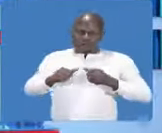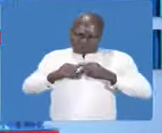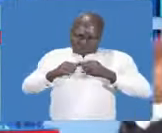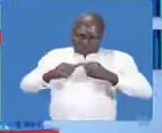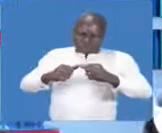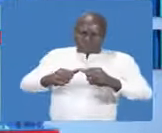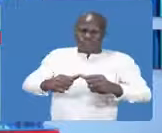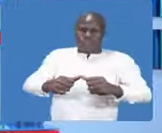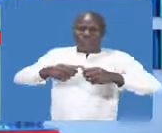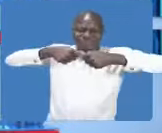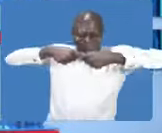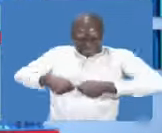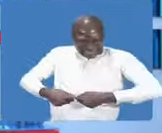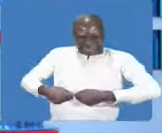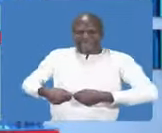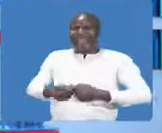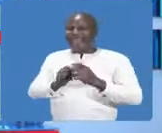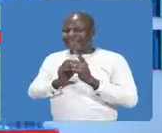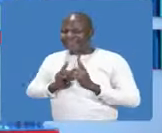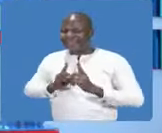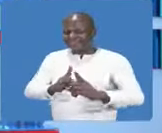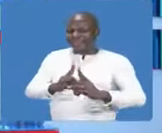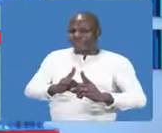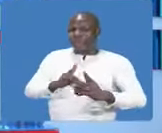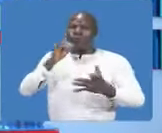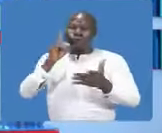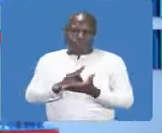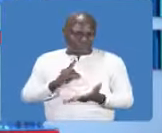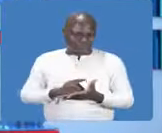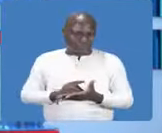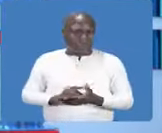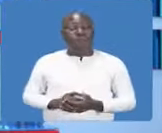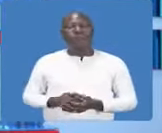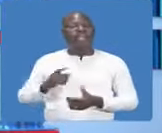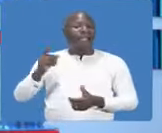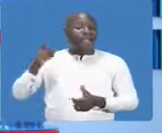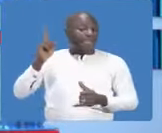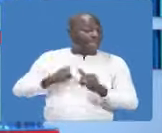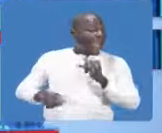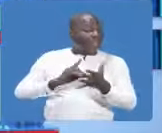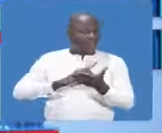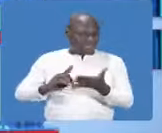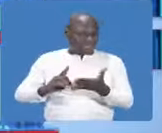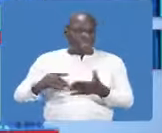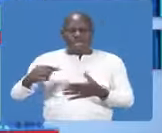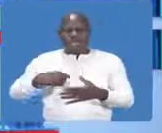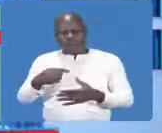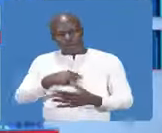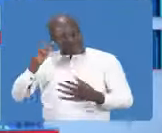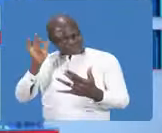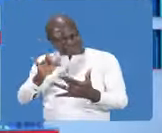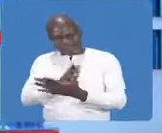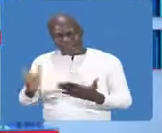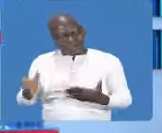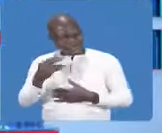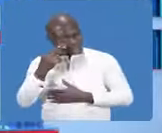etena asuma fono enchile chirimu. And na last week me catch that war say you were near my bebre ho no ma ye de hwe